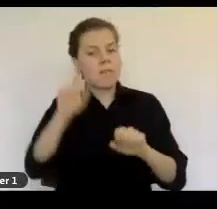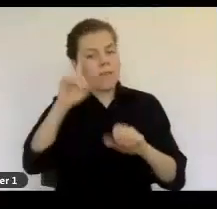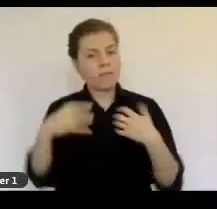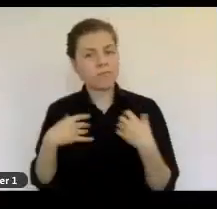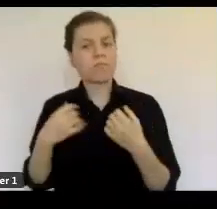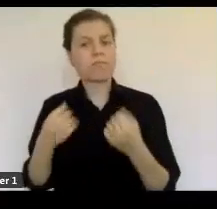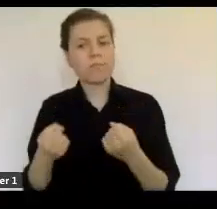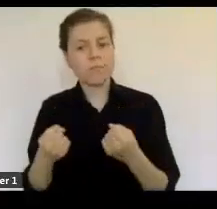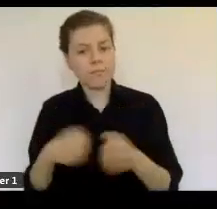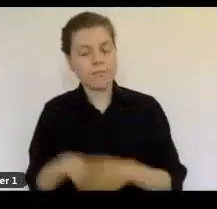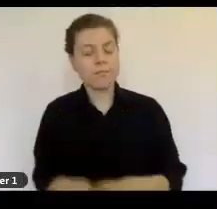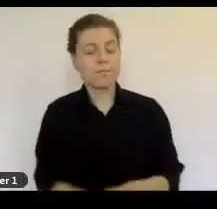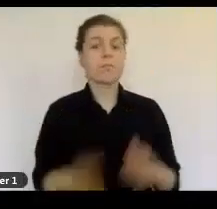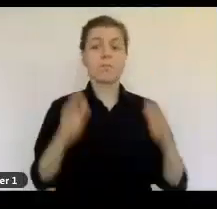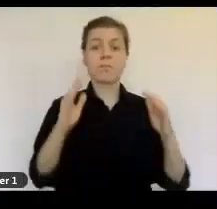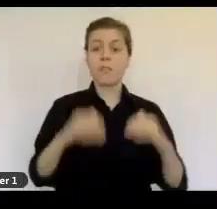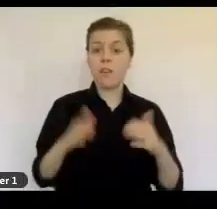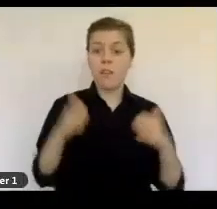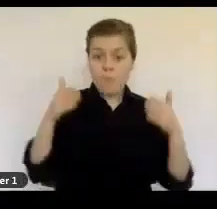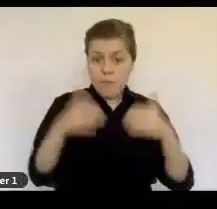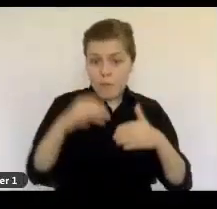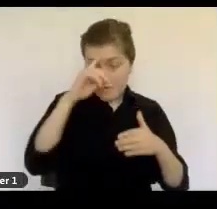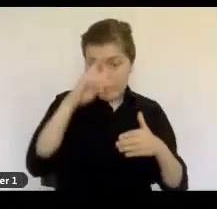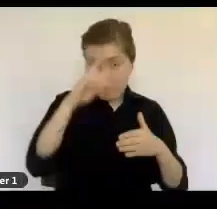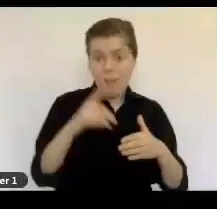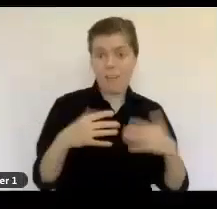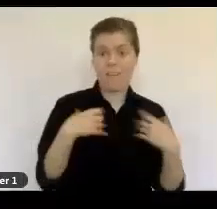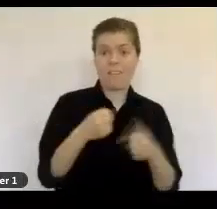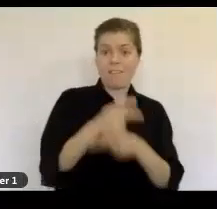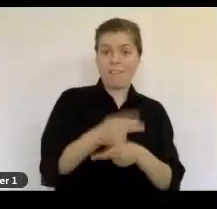to begin with and more likely to recover.